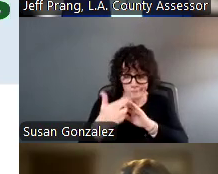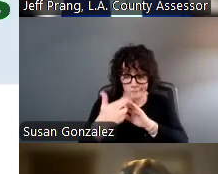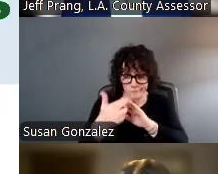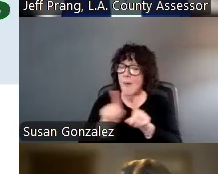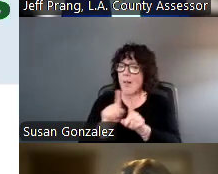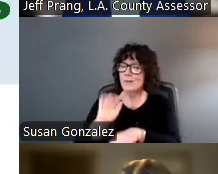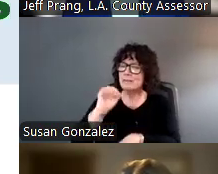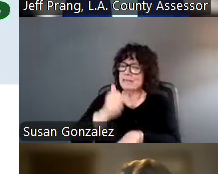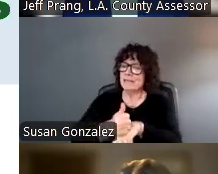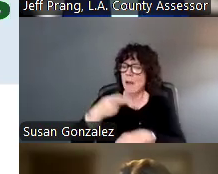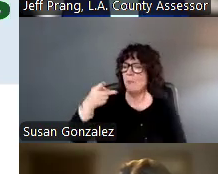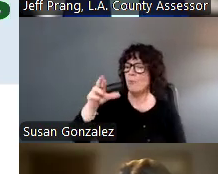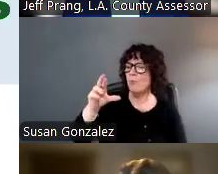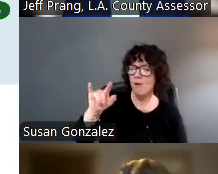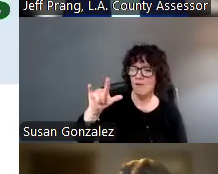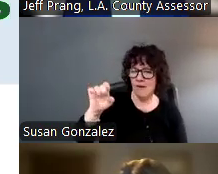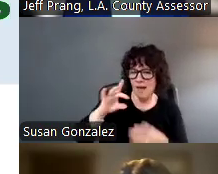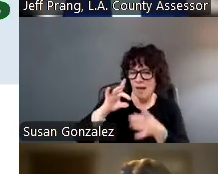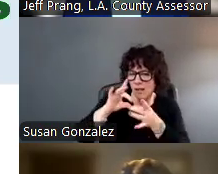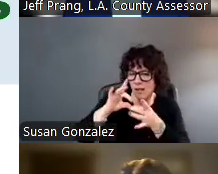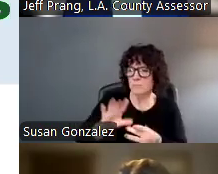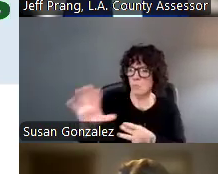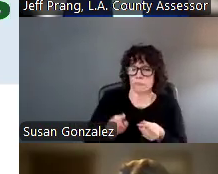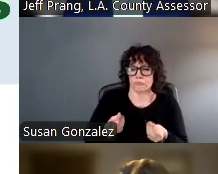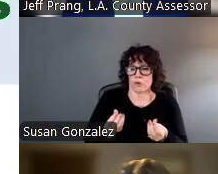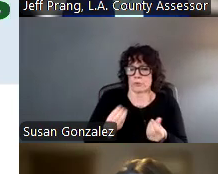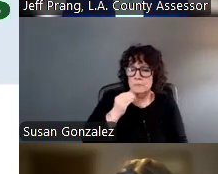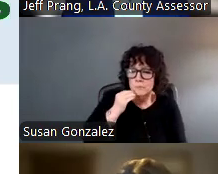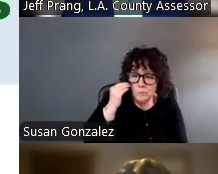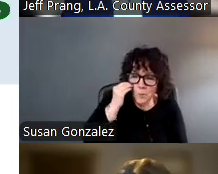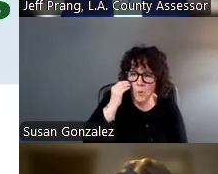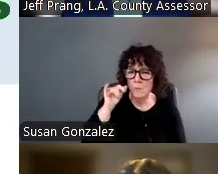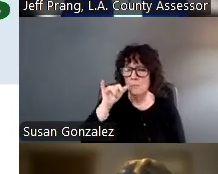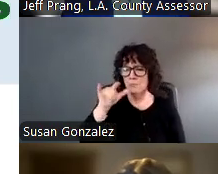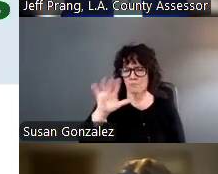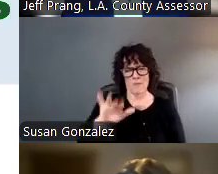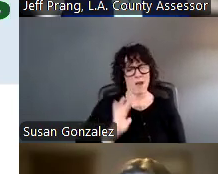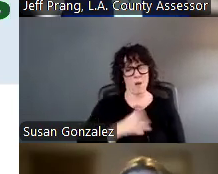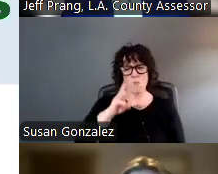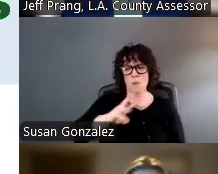business online without having to come to our office or send things through the mail.